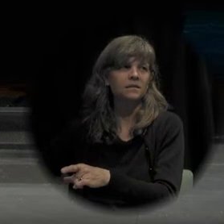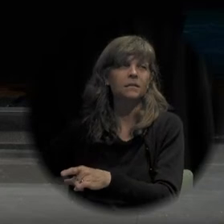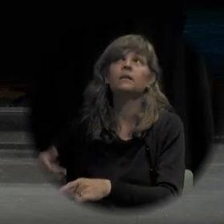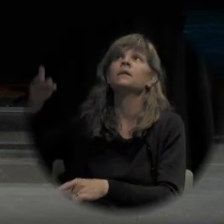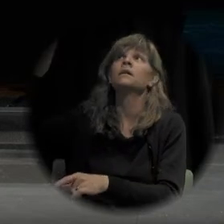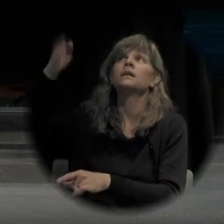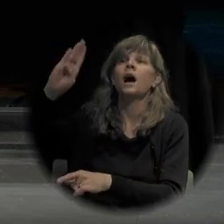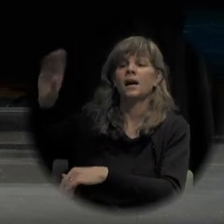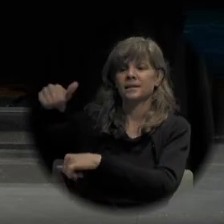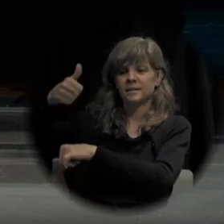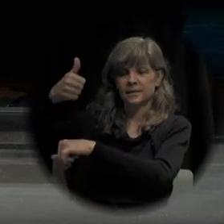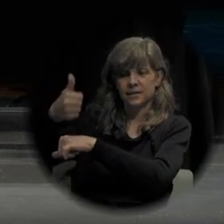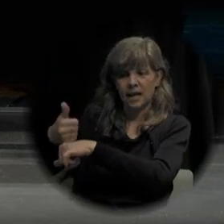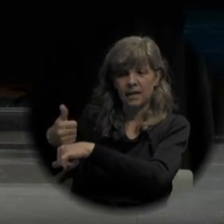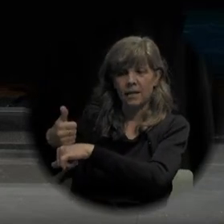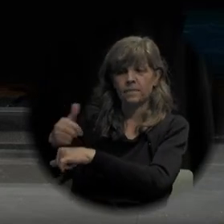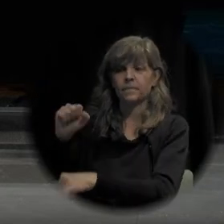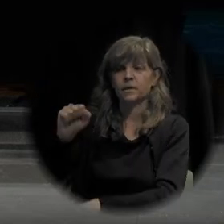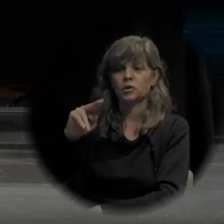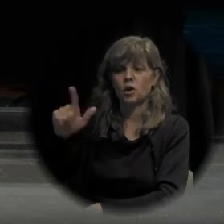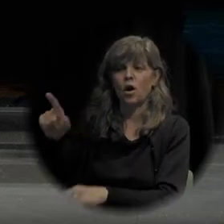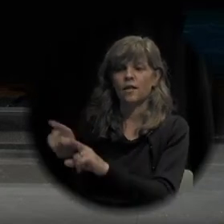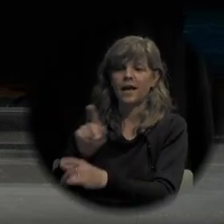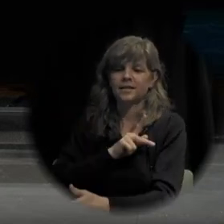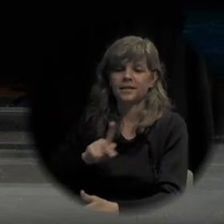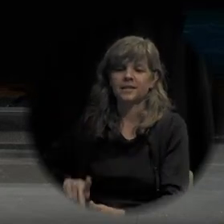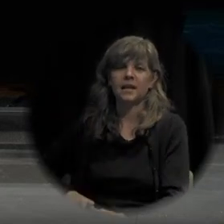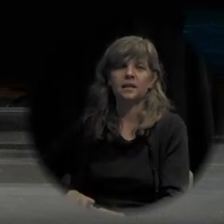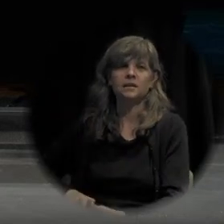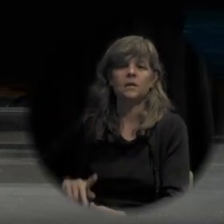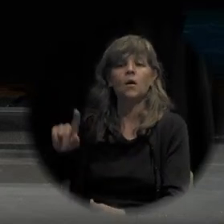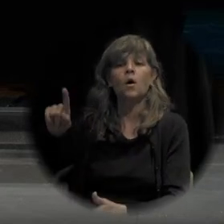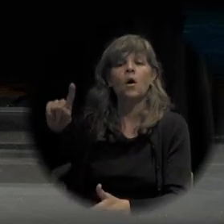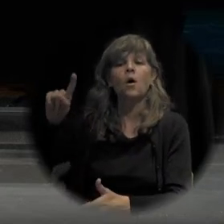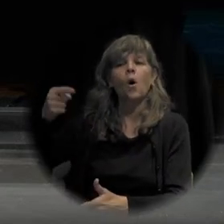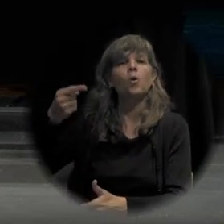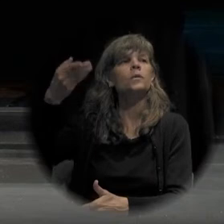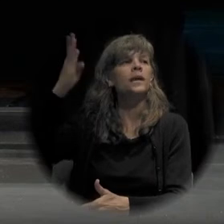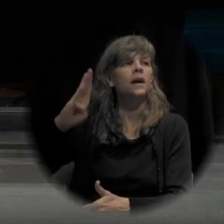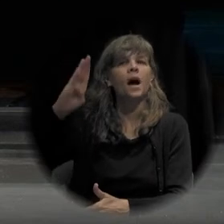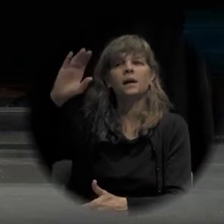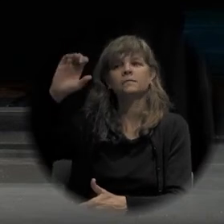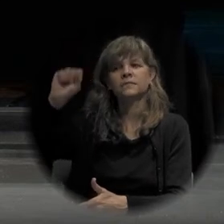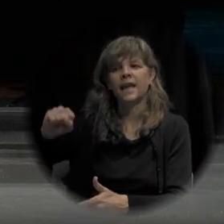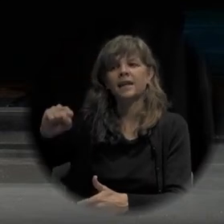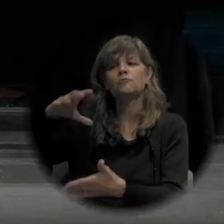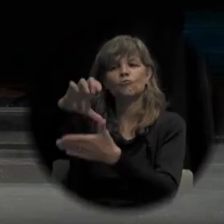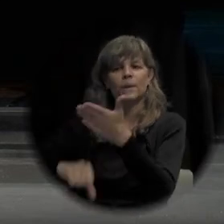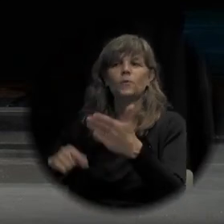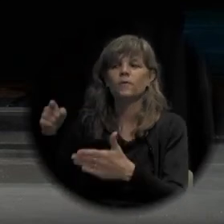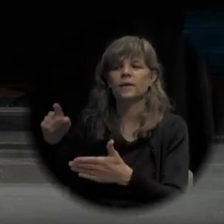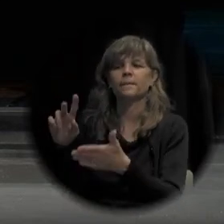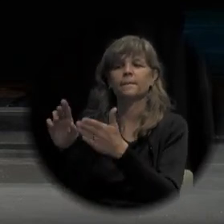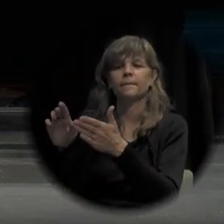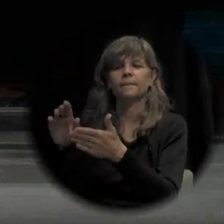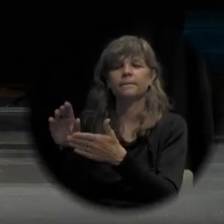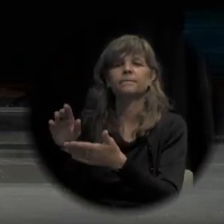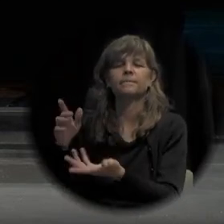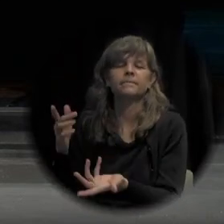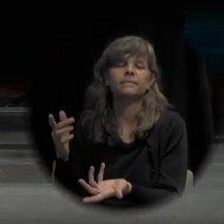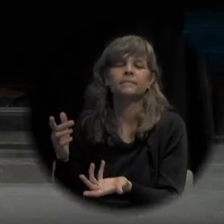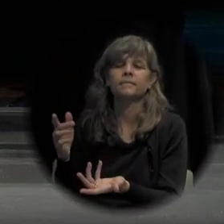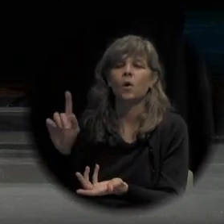can take him out of the position. Now, David is actually responding to what I think is clearly already commanded